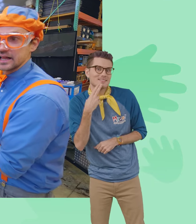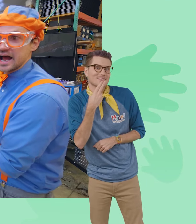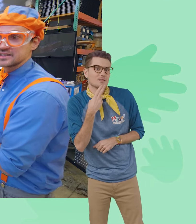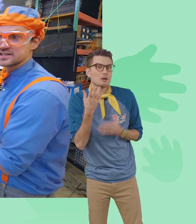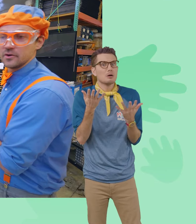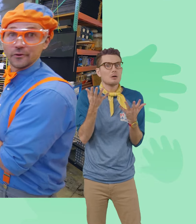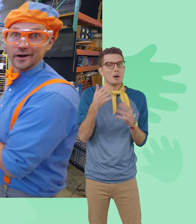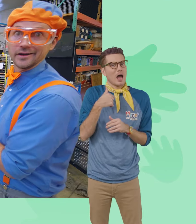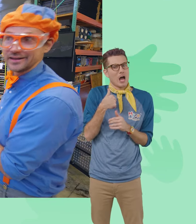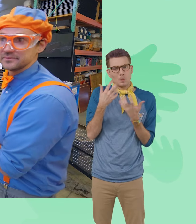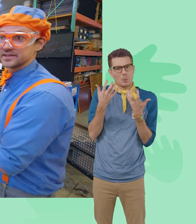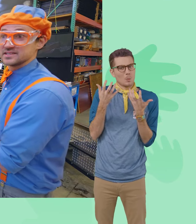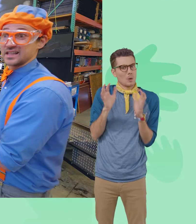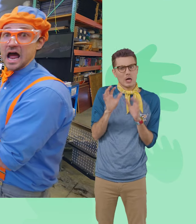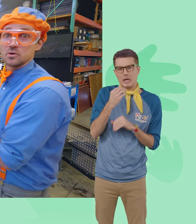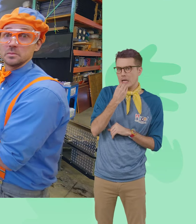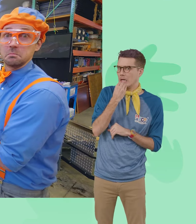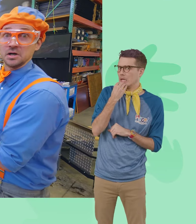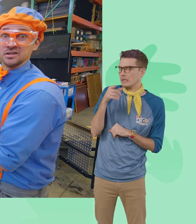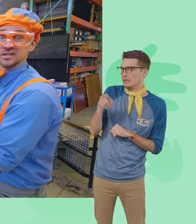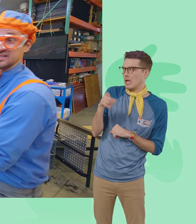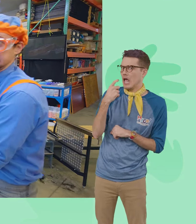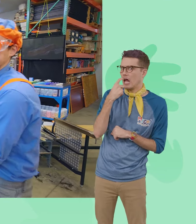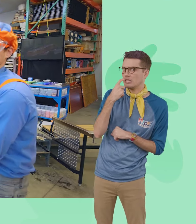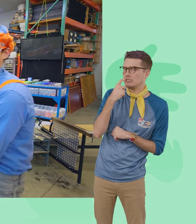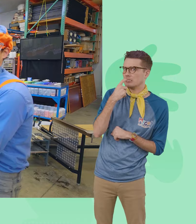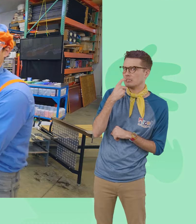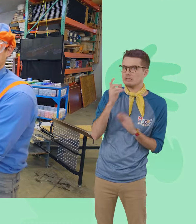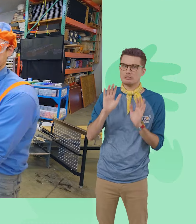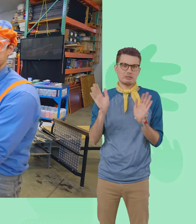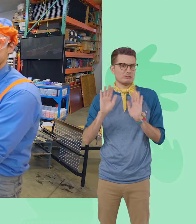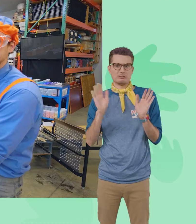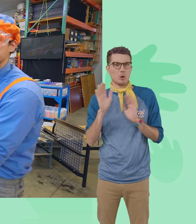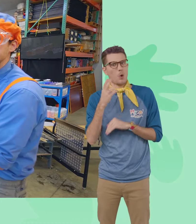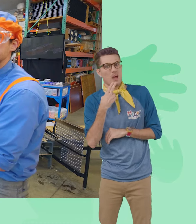this glass or honey, because that would burn us.